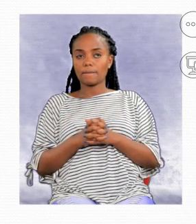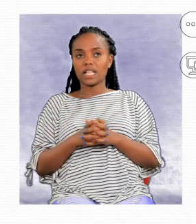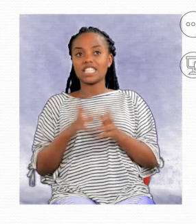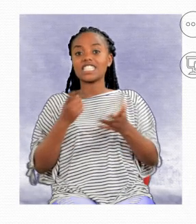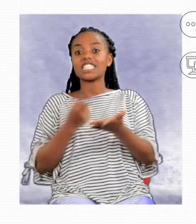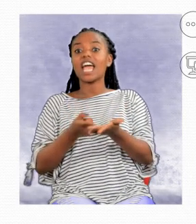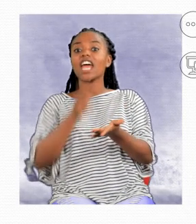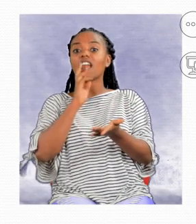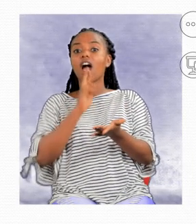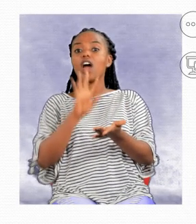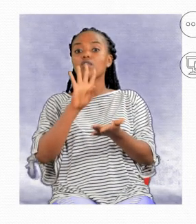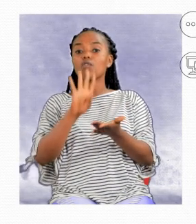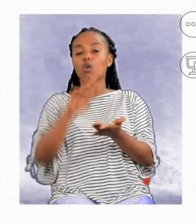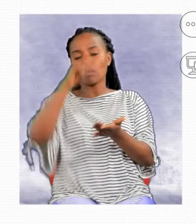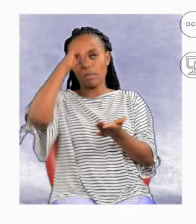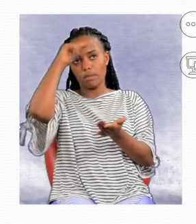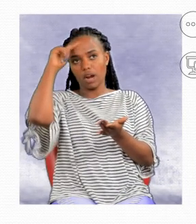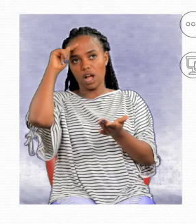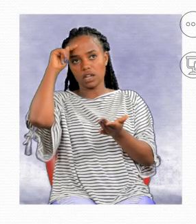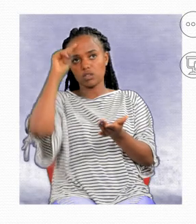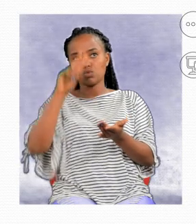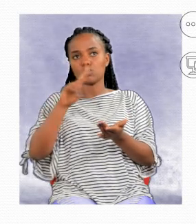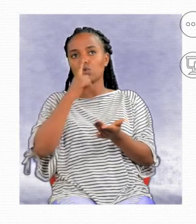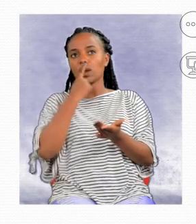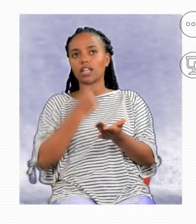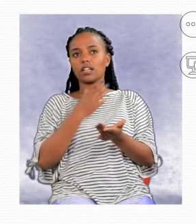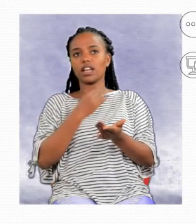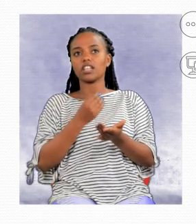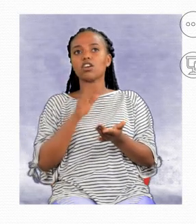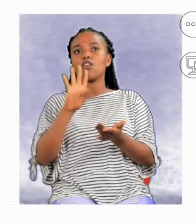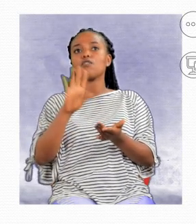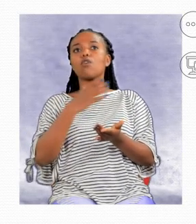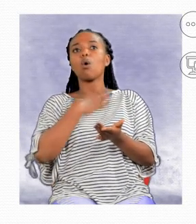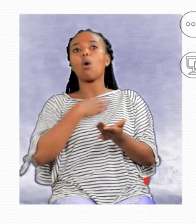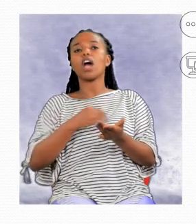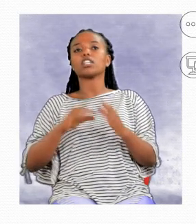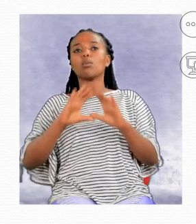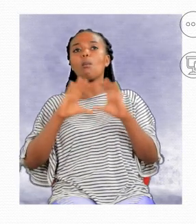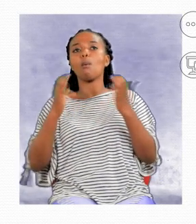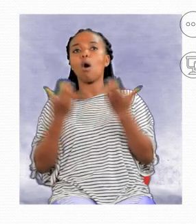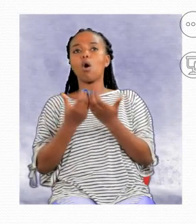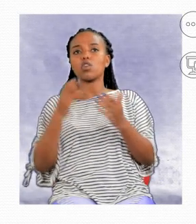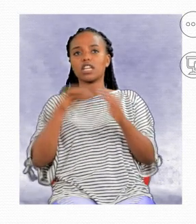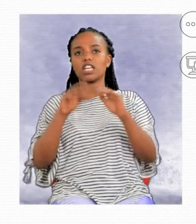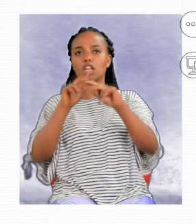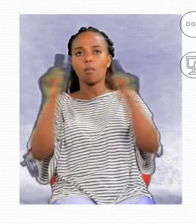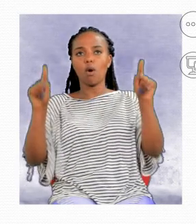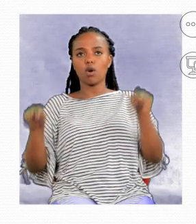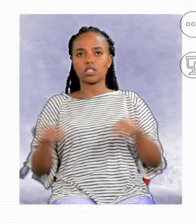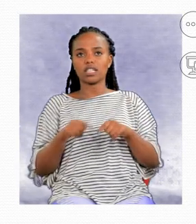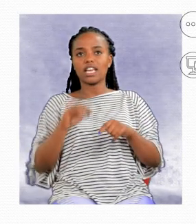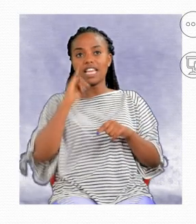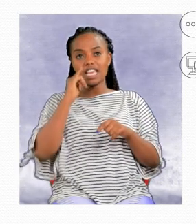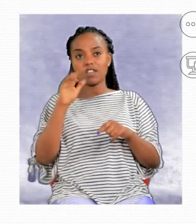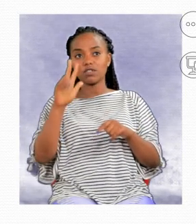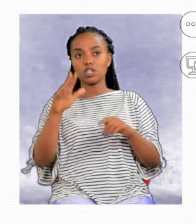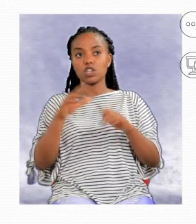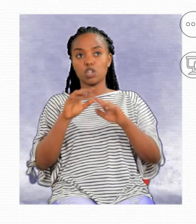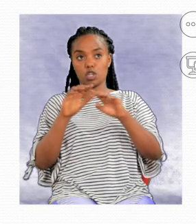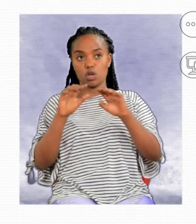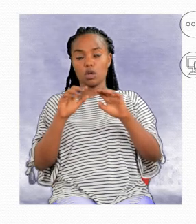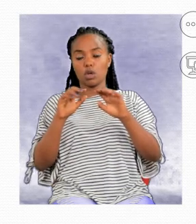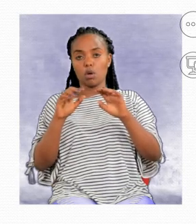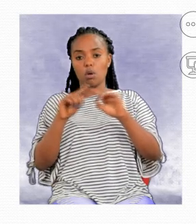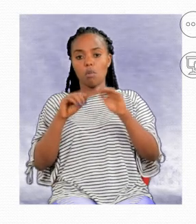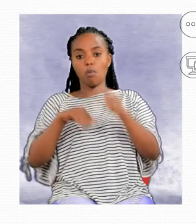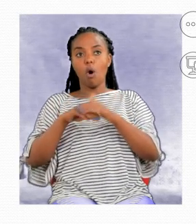There are four black, two red, four white balls in a box. If three balls are selected at